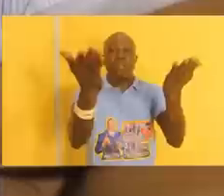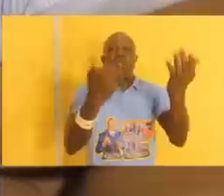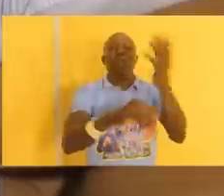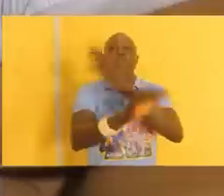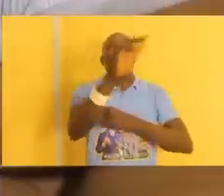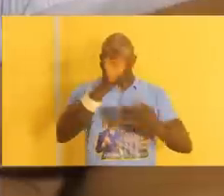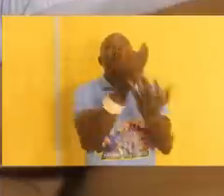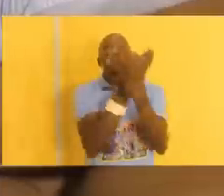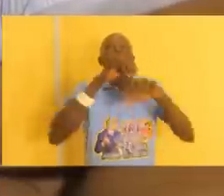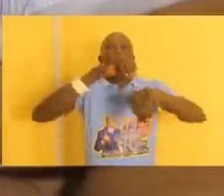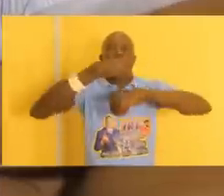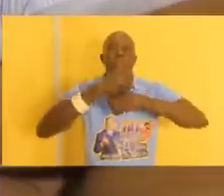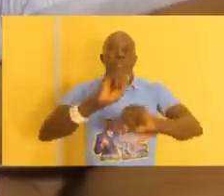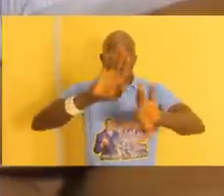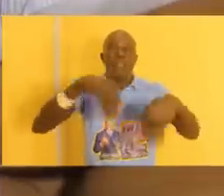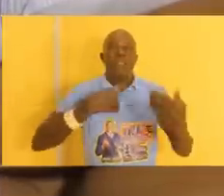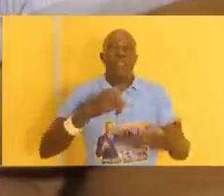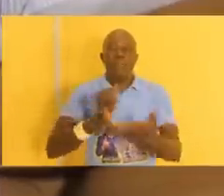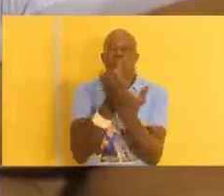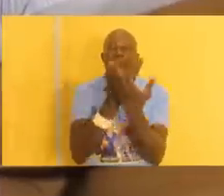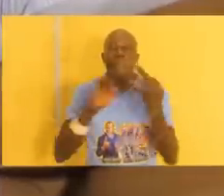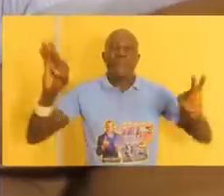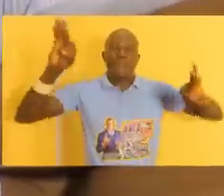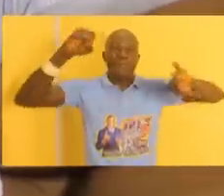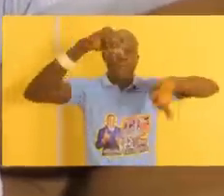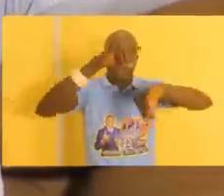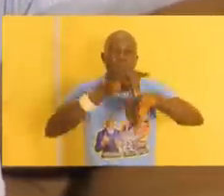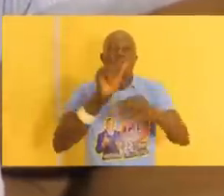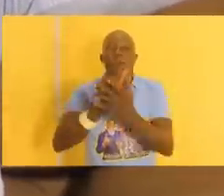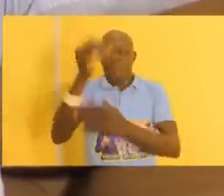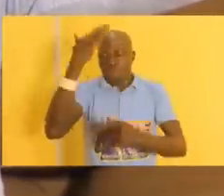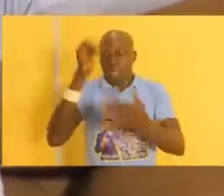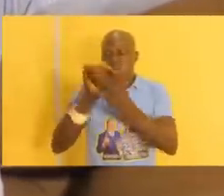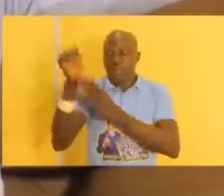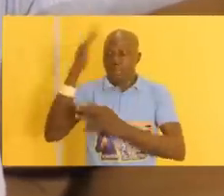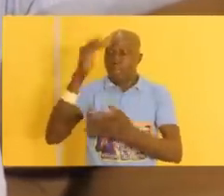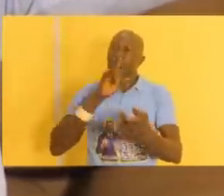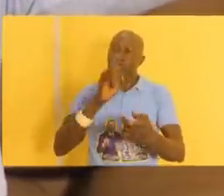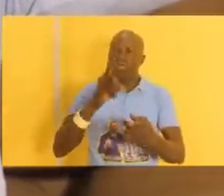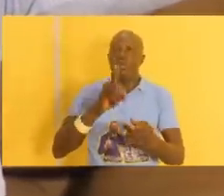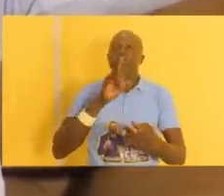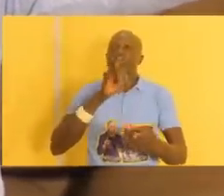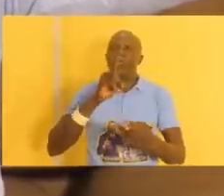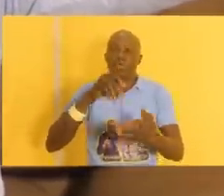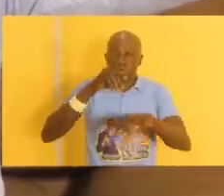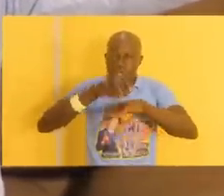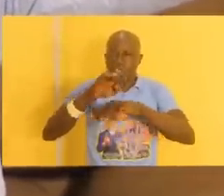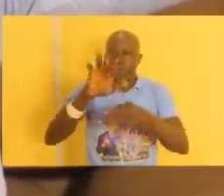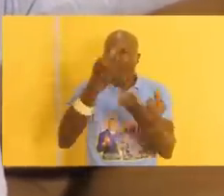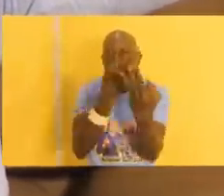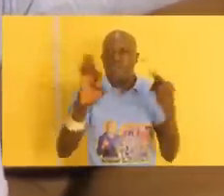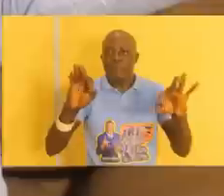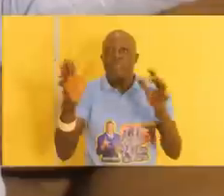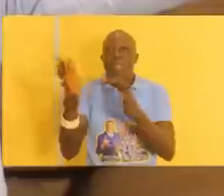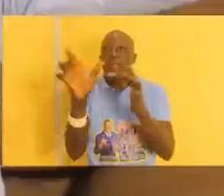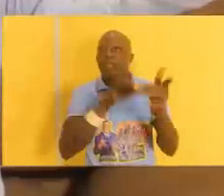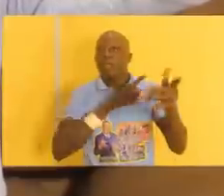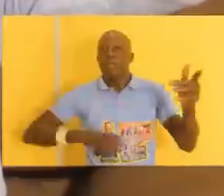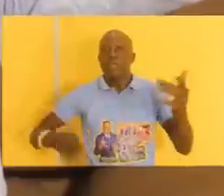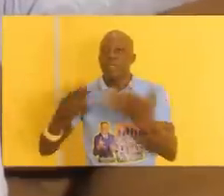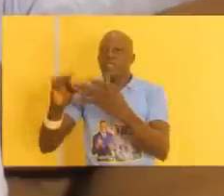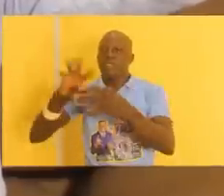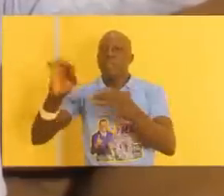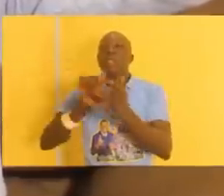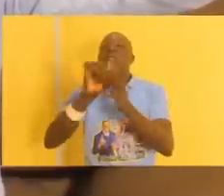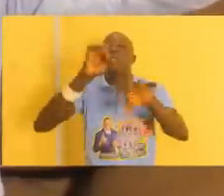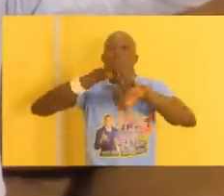us all give it to you. Lift up your hands. God, give me freedom. It is written. You know the truth. And the truth will set you free. Holy